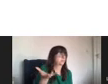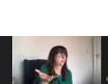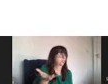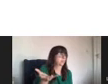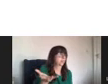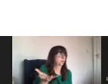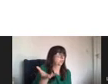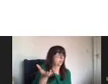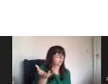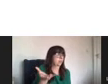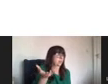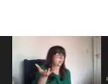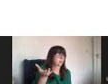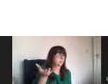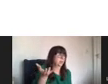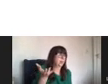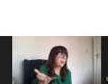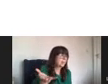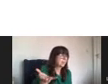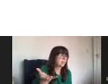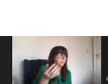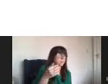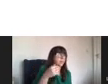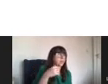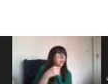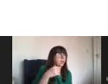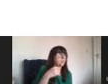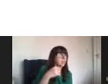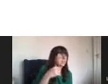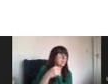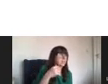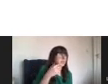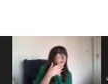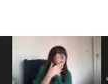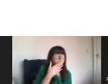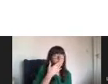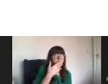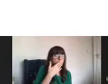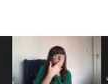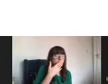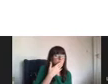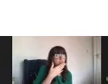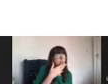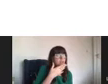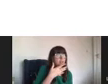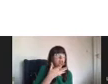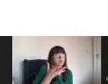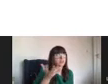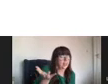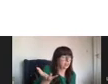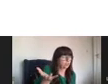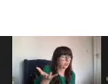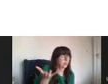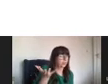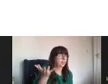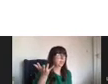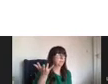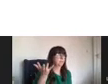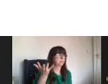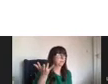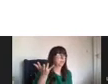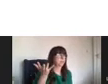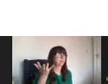recognition of British Sign Language and creating an act. I started, I'm obviously a